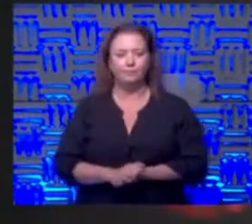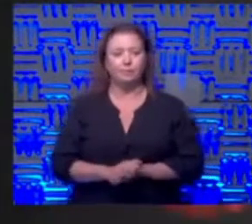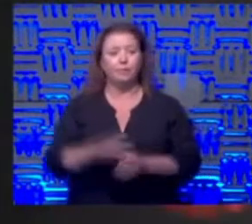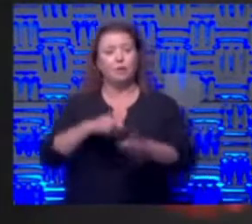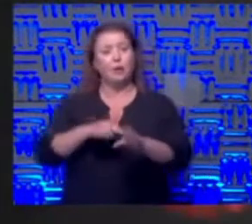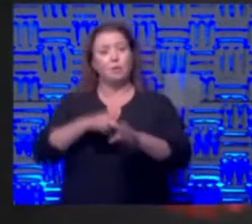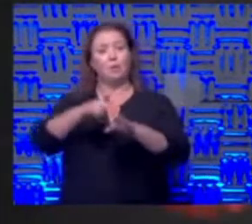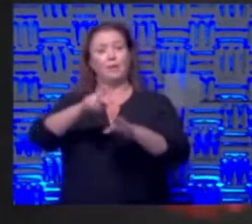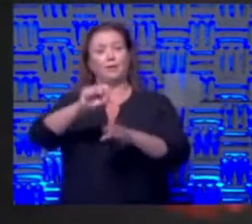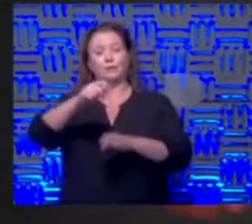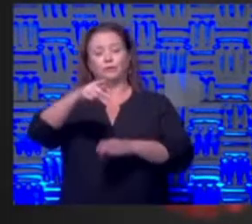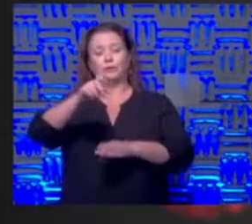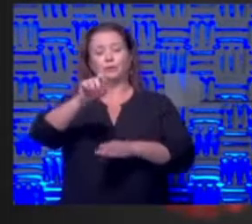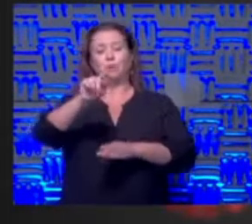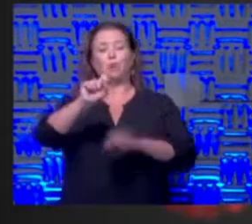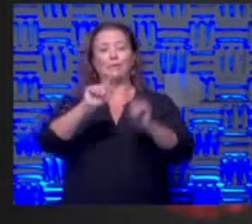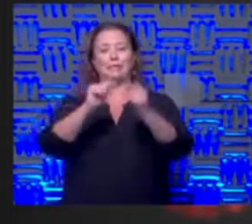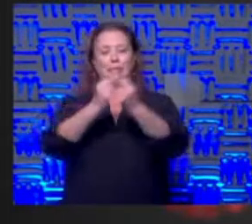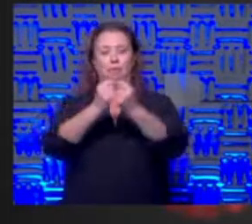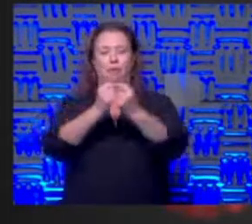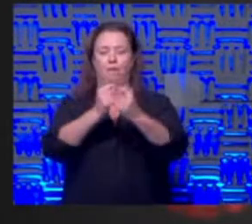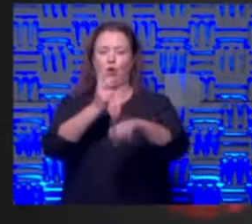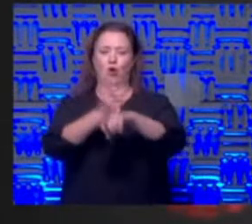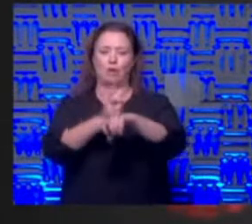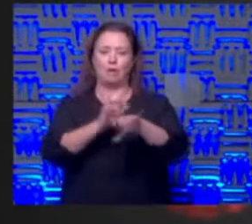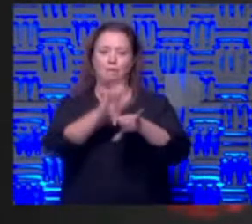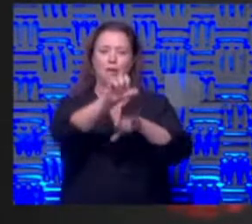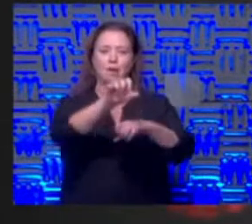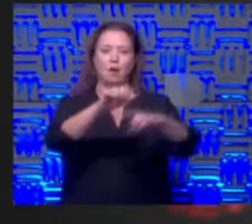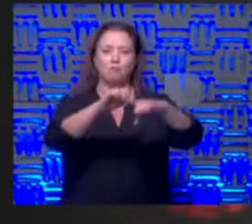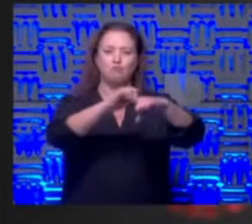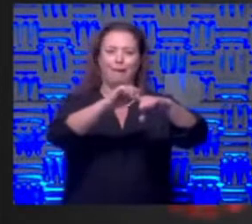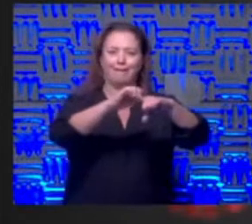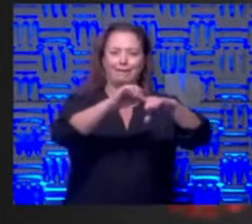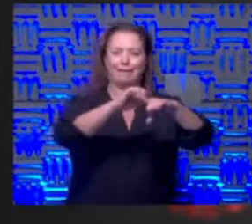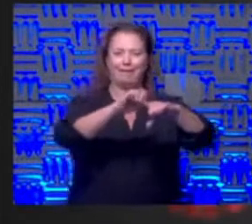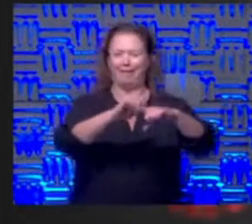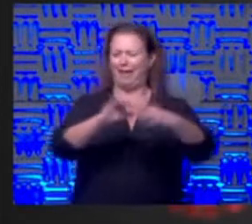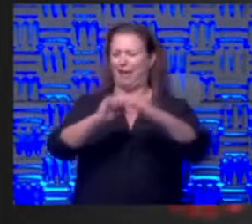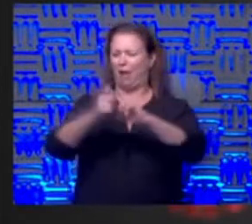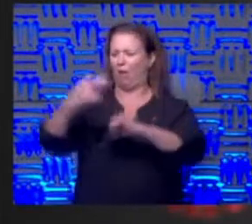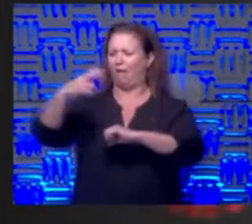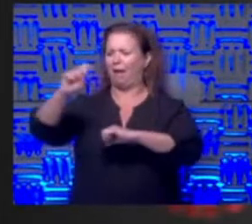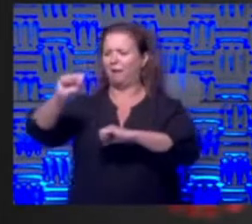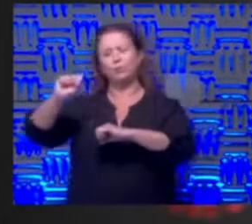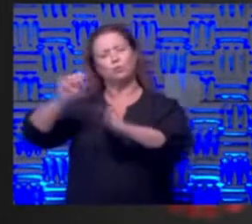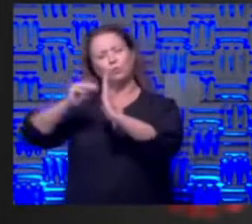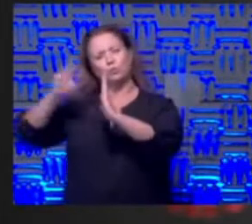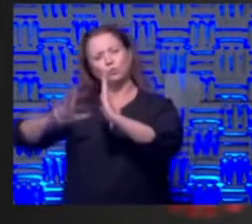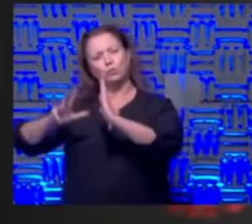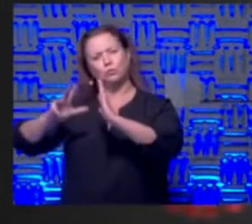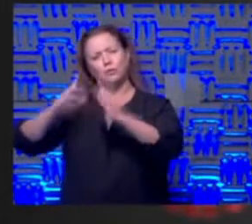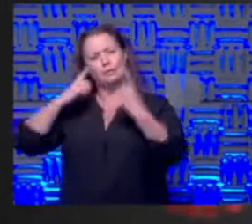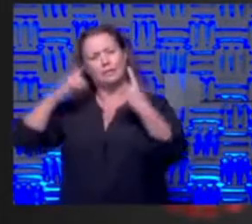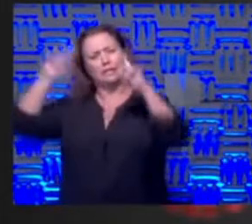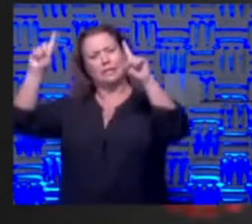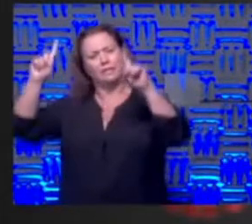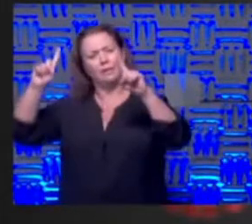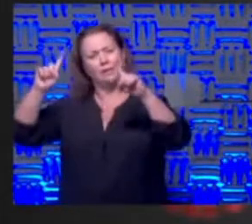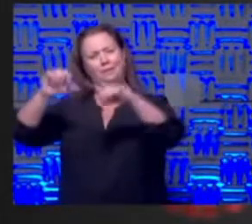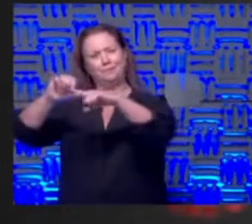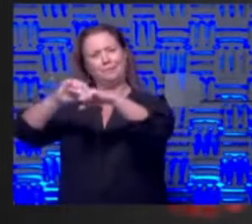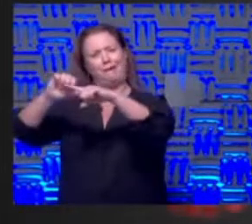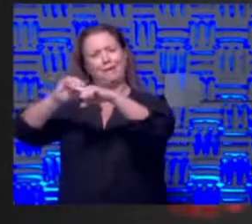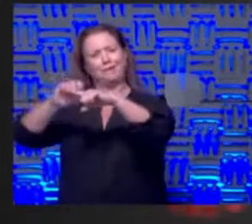sports teams are struggling to stay on the field. How can high schools do fall sports successfully? Yeah, this is